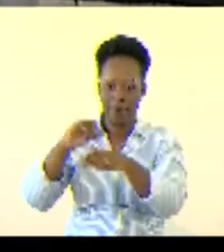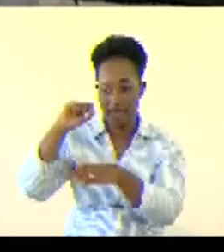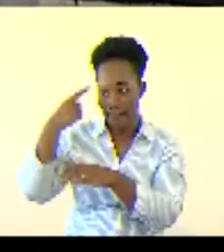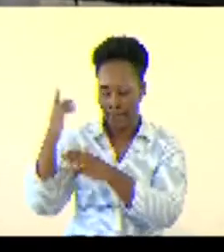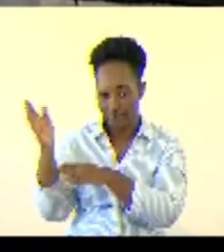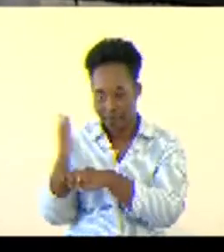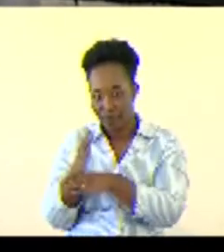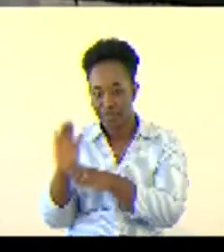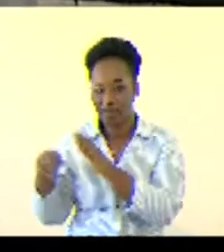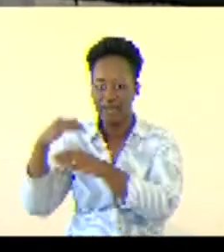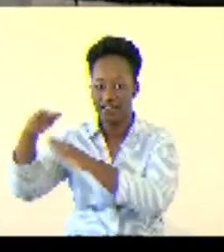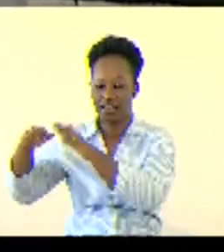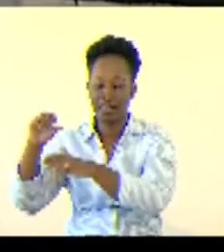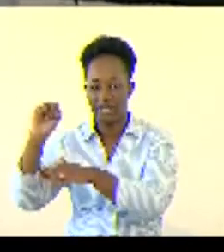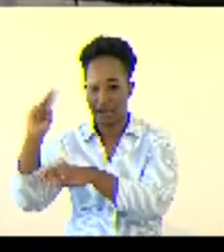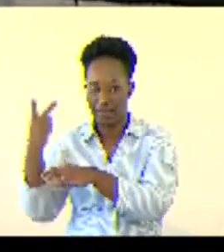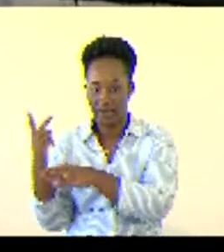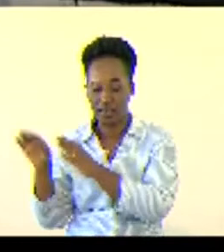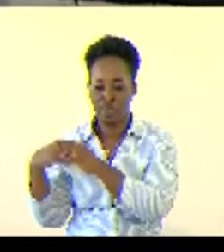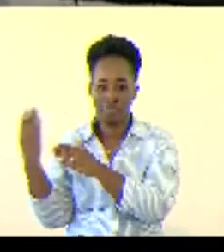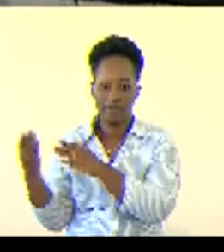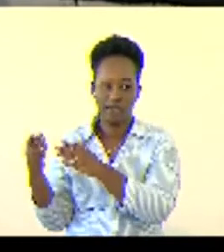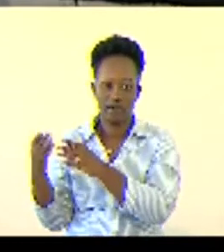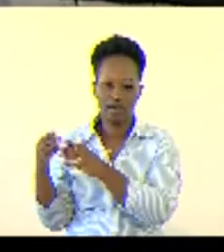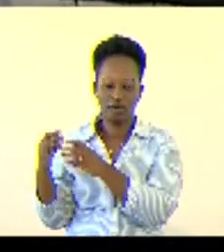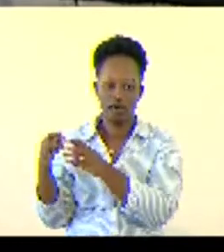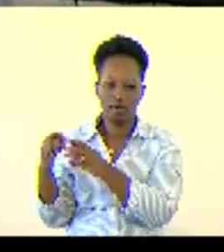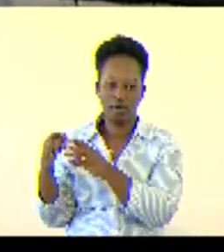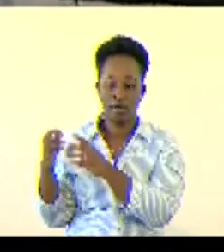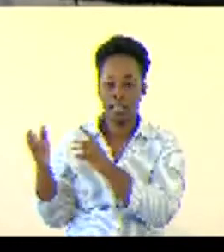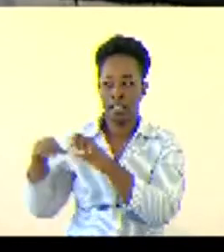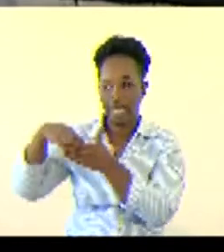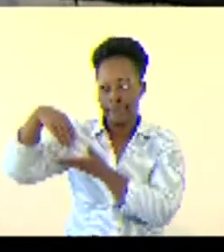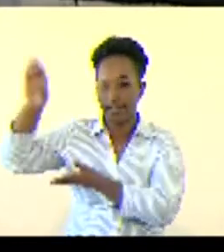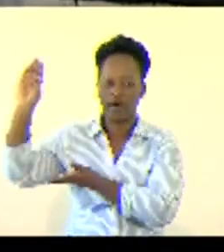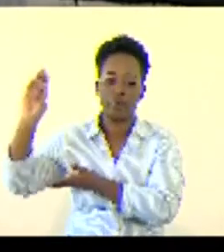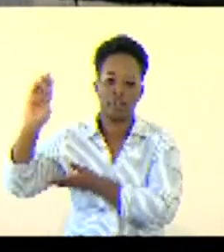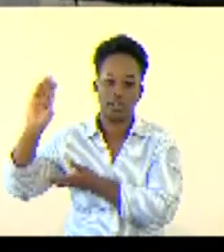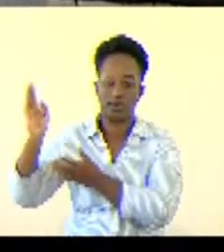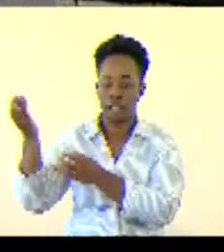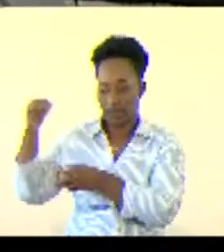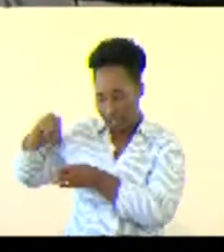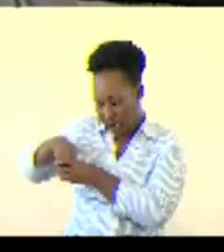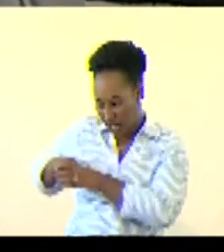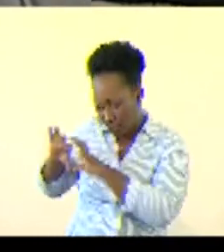after folding its membrane, now the substance, the extracellular fluid, is taken from outside to inside in the cytoplasm. This